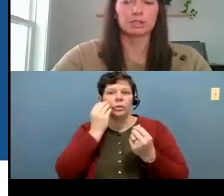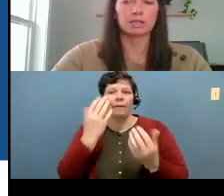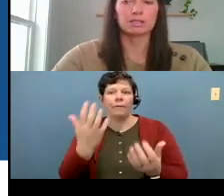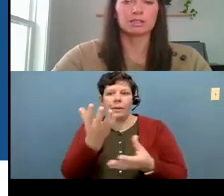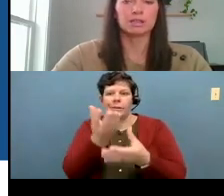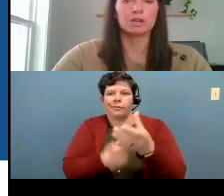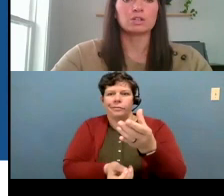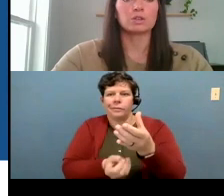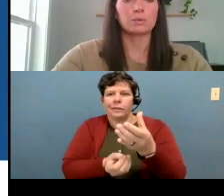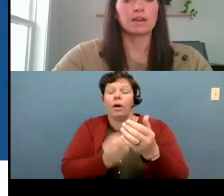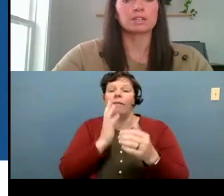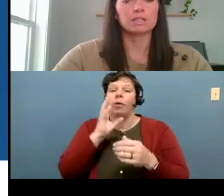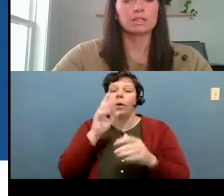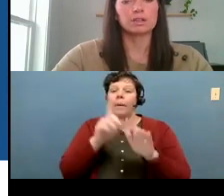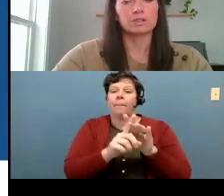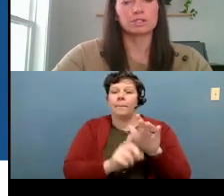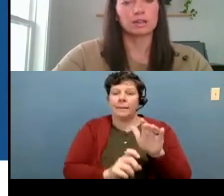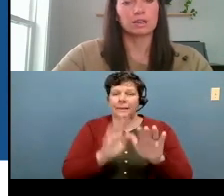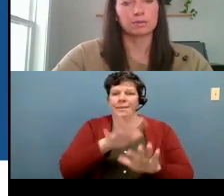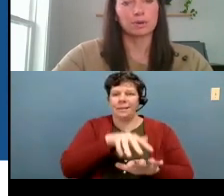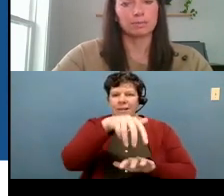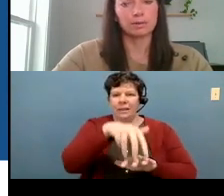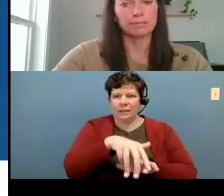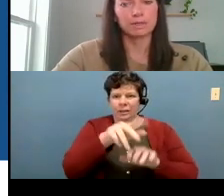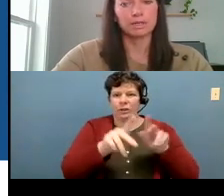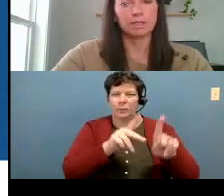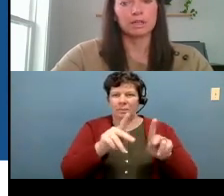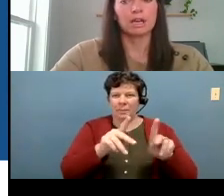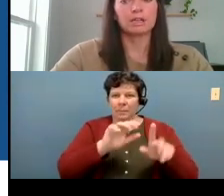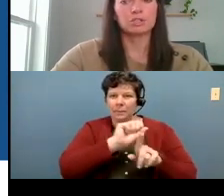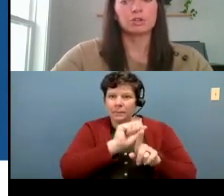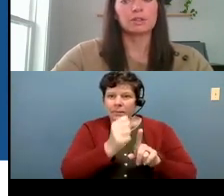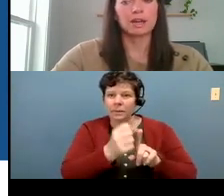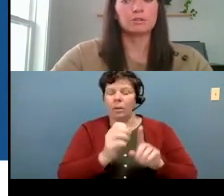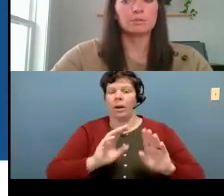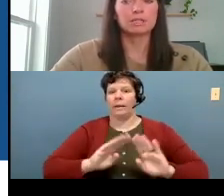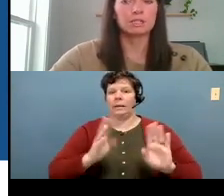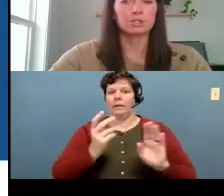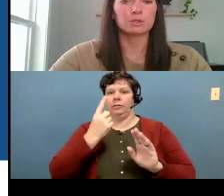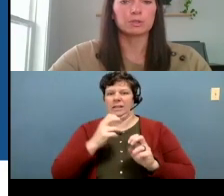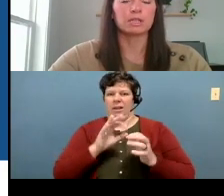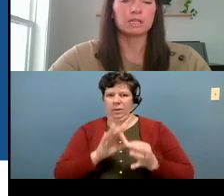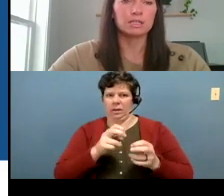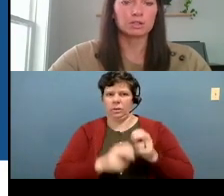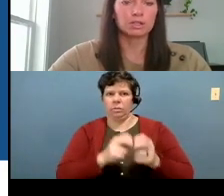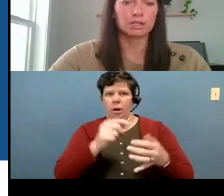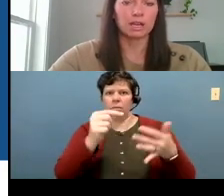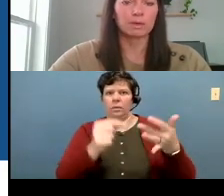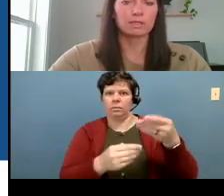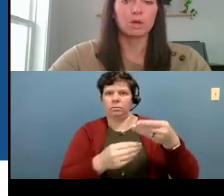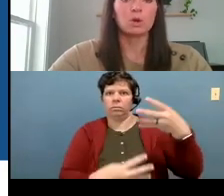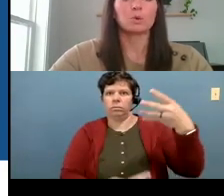person cases so that we have a clear understanding of the problem. And ensuring that every missing Indigenous person is entered